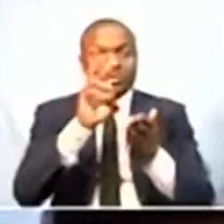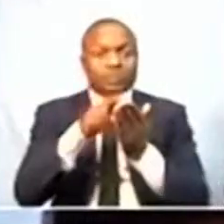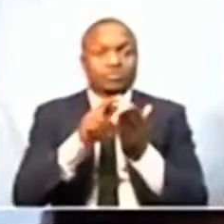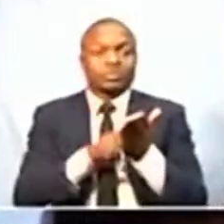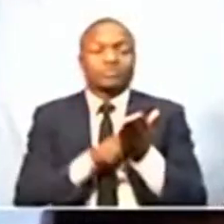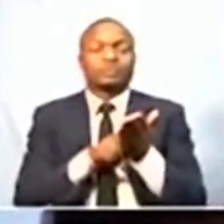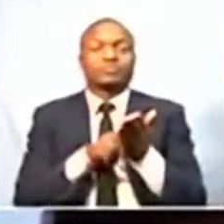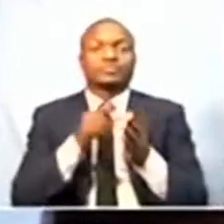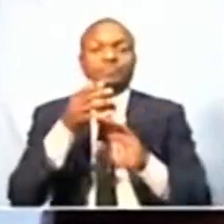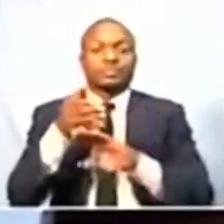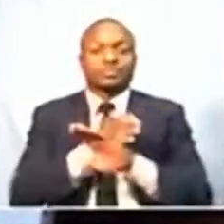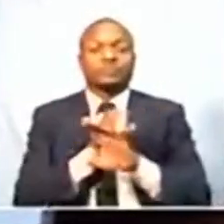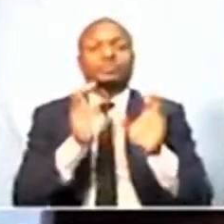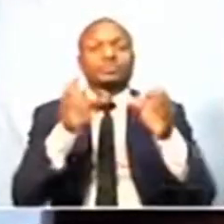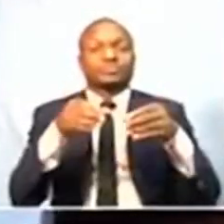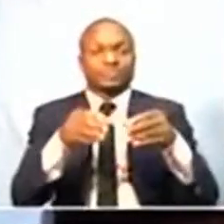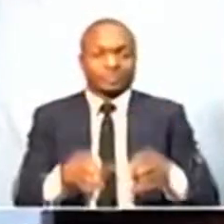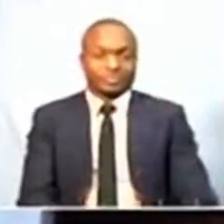committee.